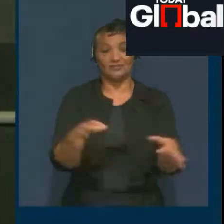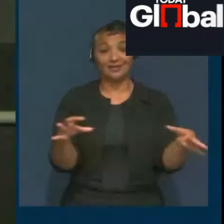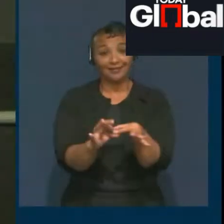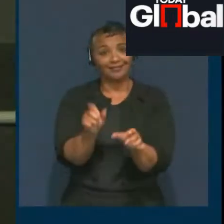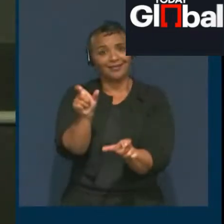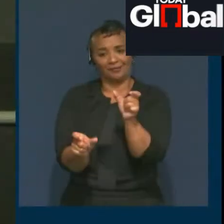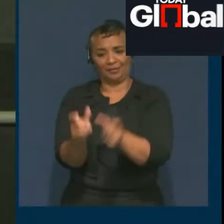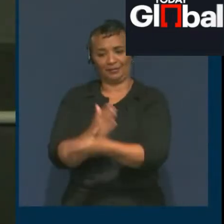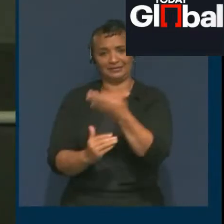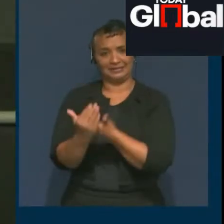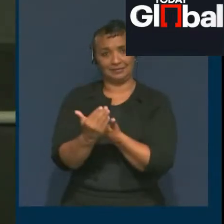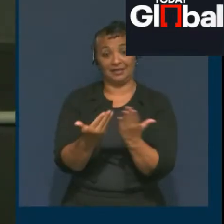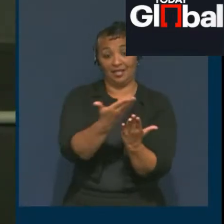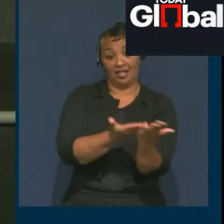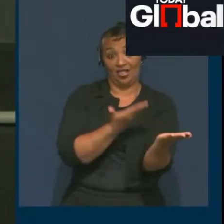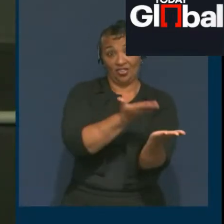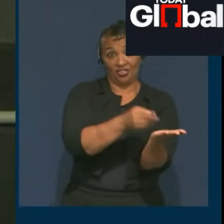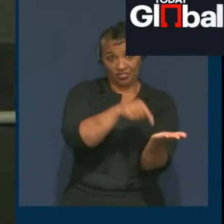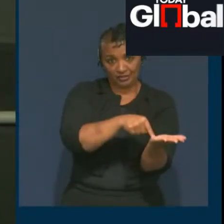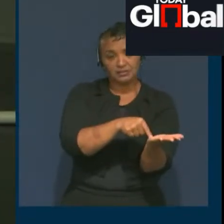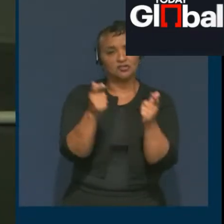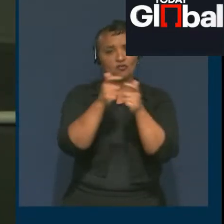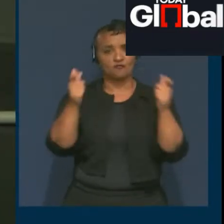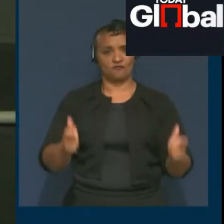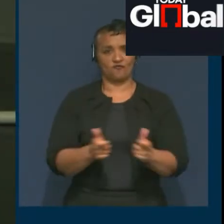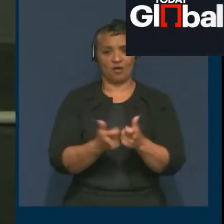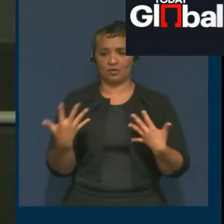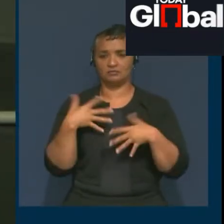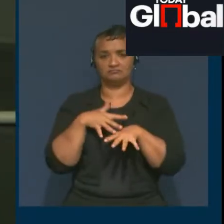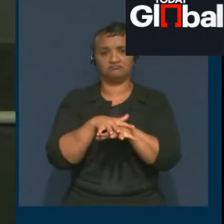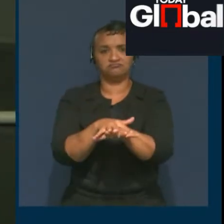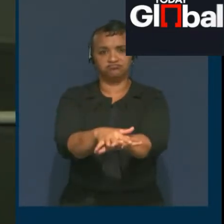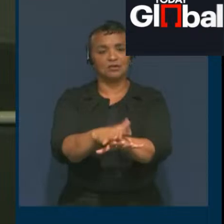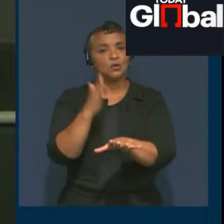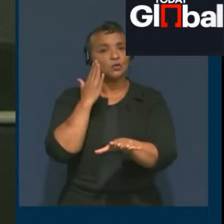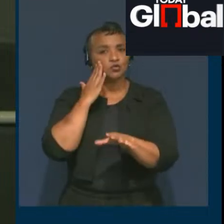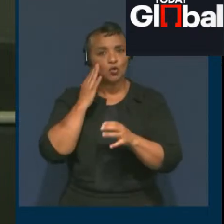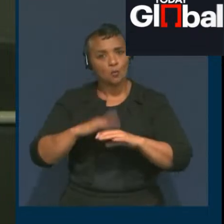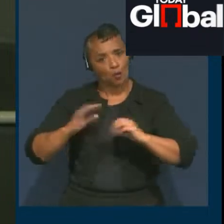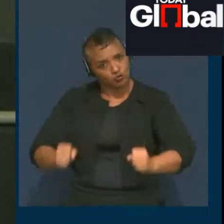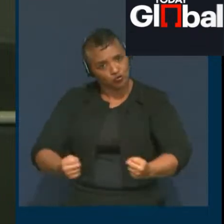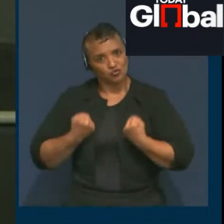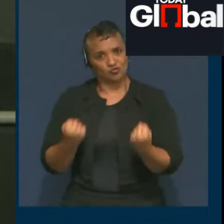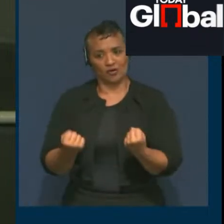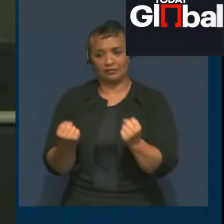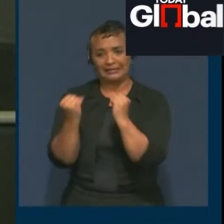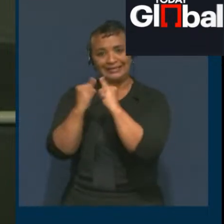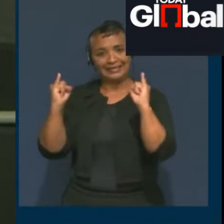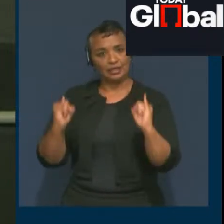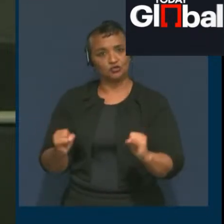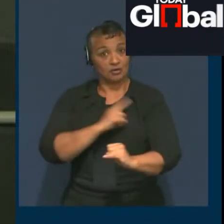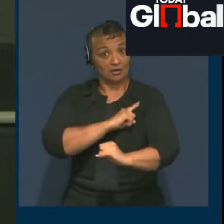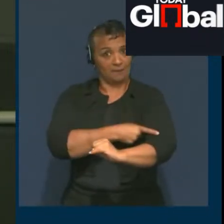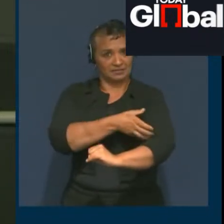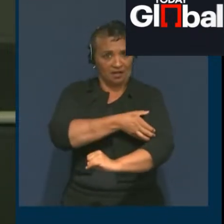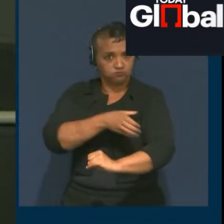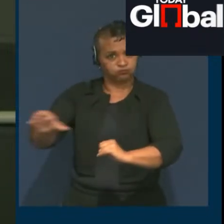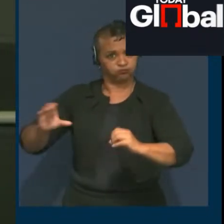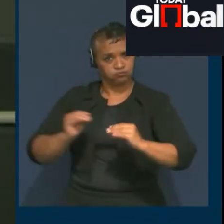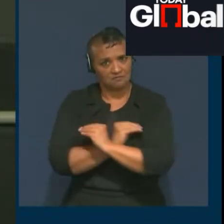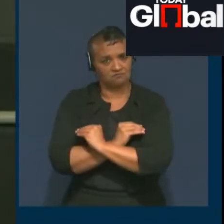as an integrated national framework for coordinating efforts, strengthening institutional capacities, and establishing